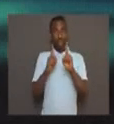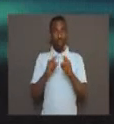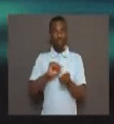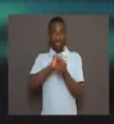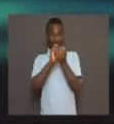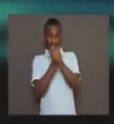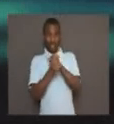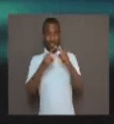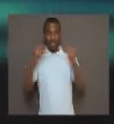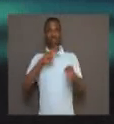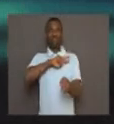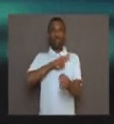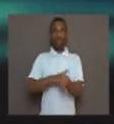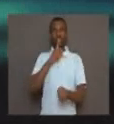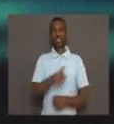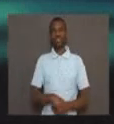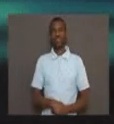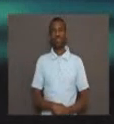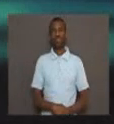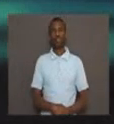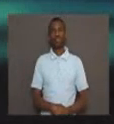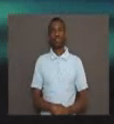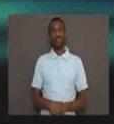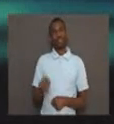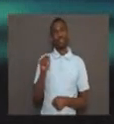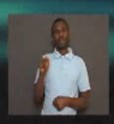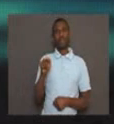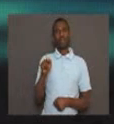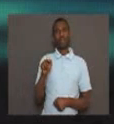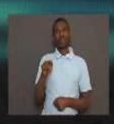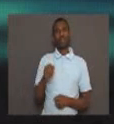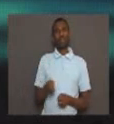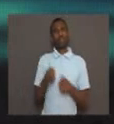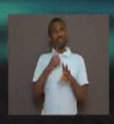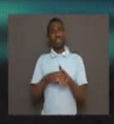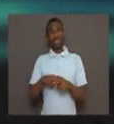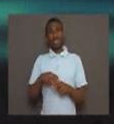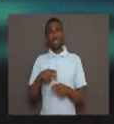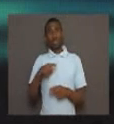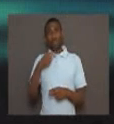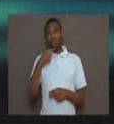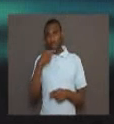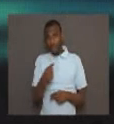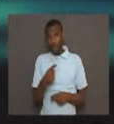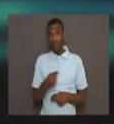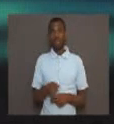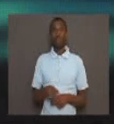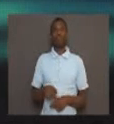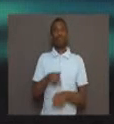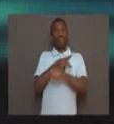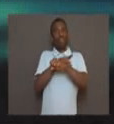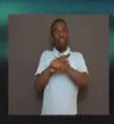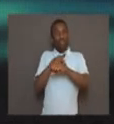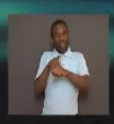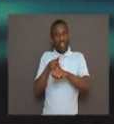change in voltage. This usually means there is a phase